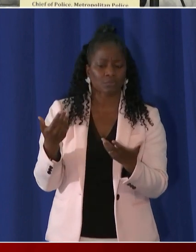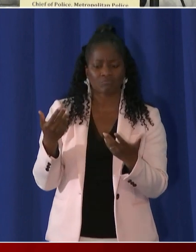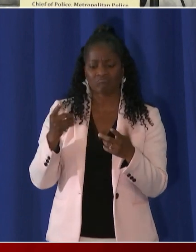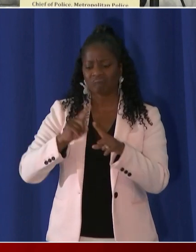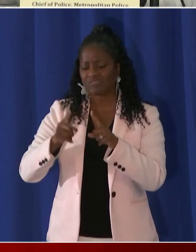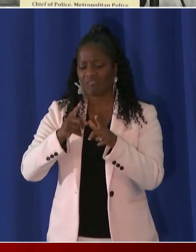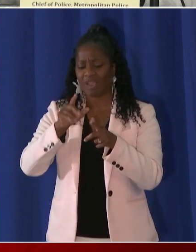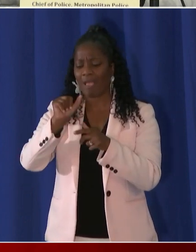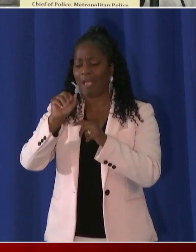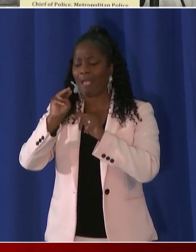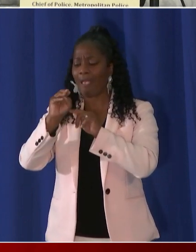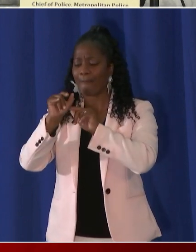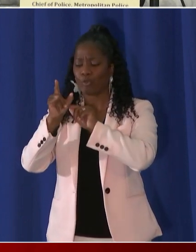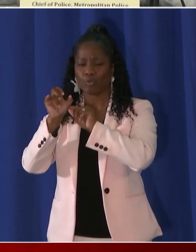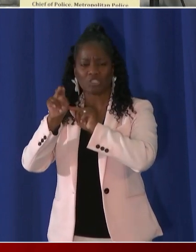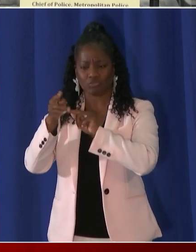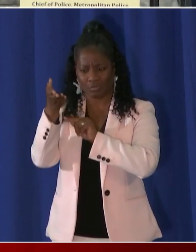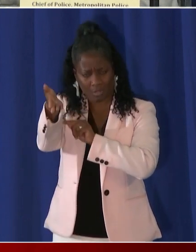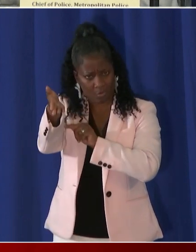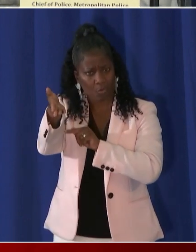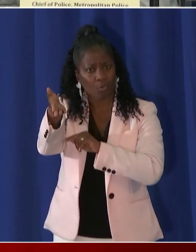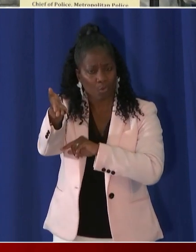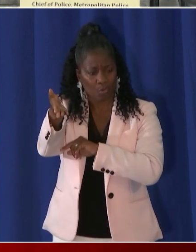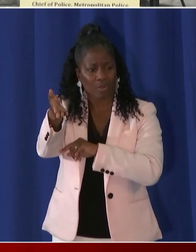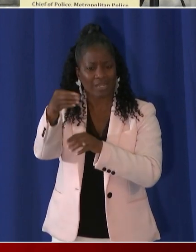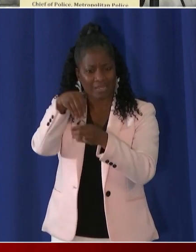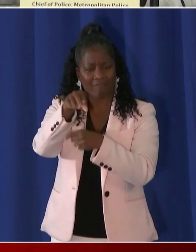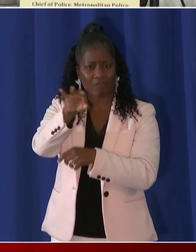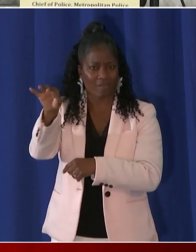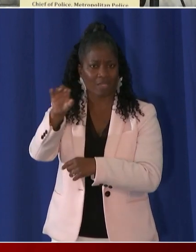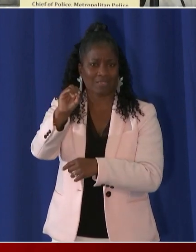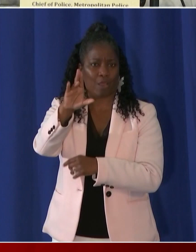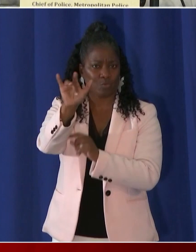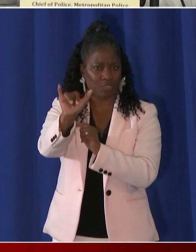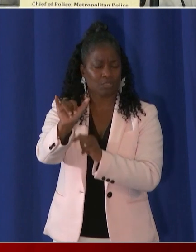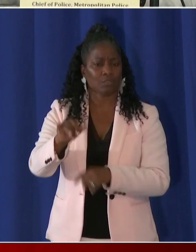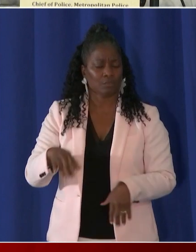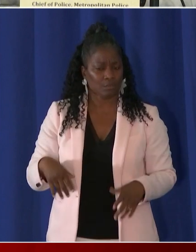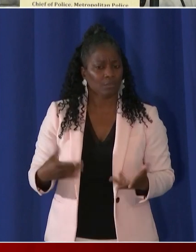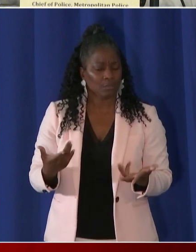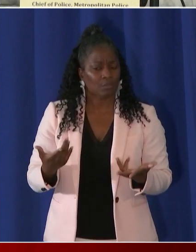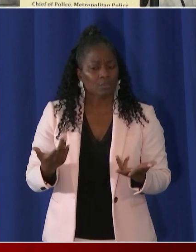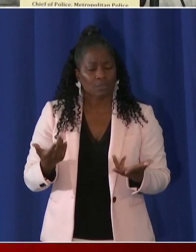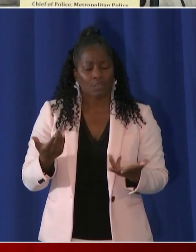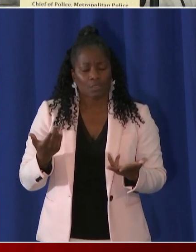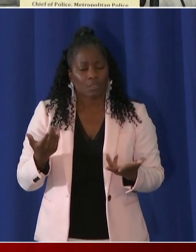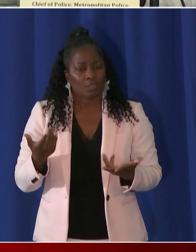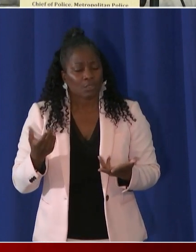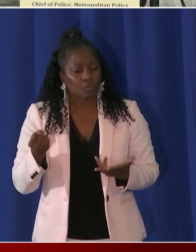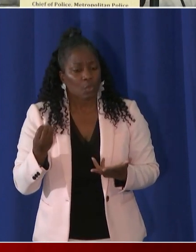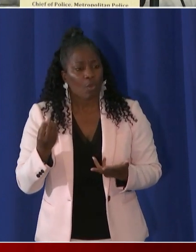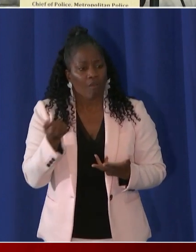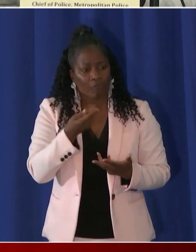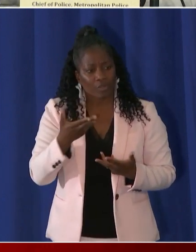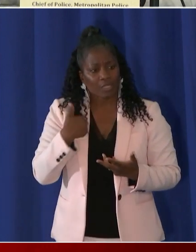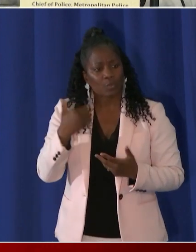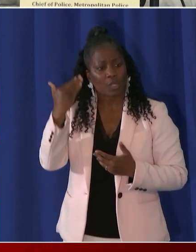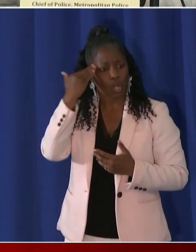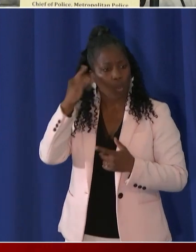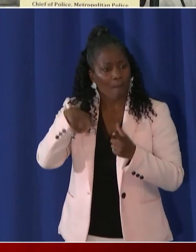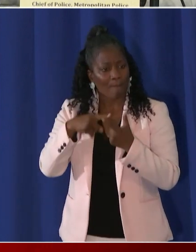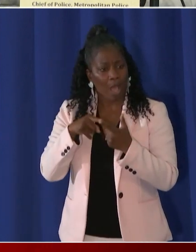ammunition at the location in Fairfax County. There are a few things that we know about